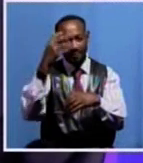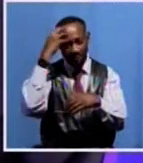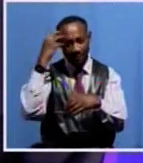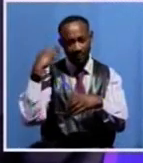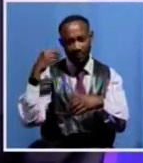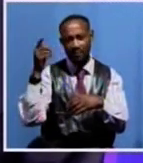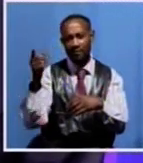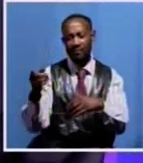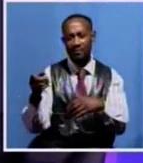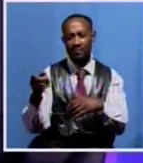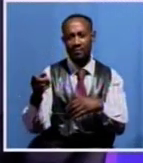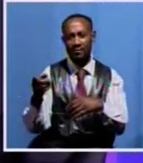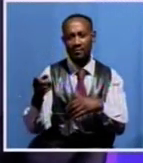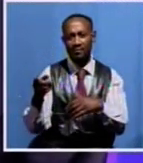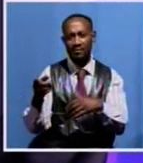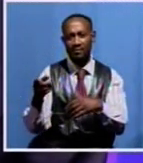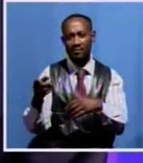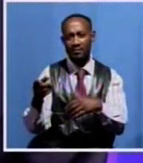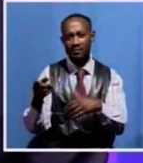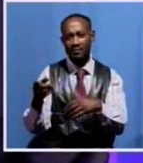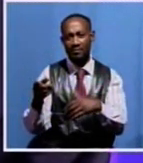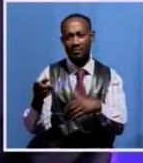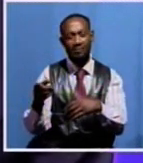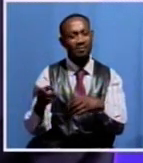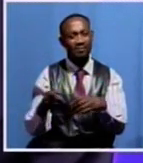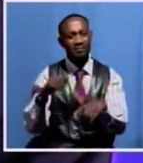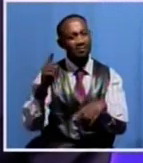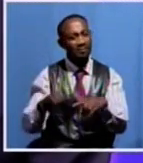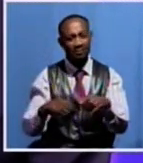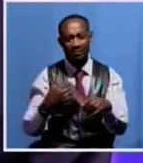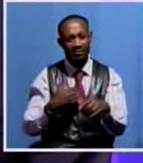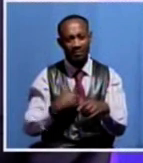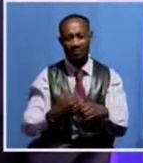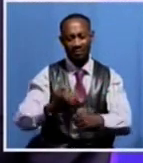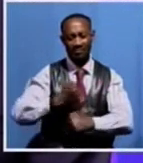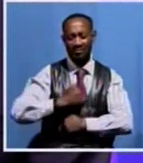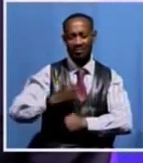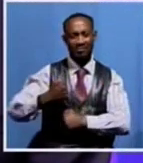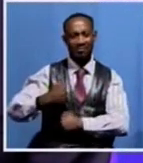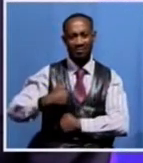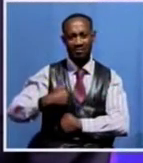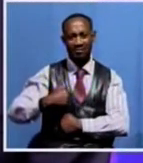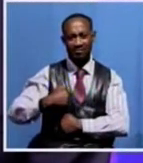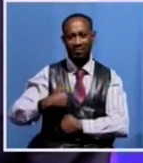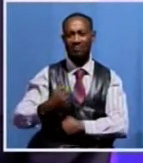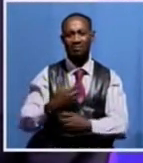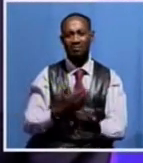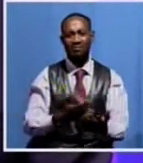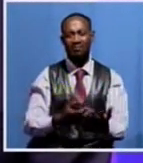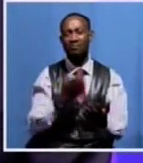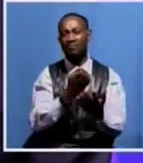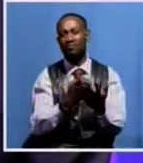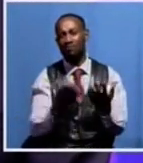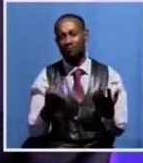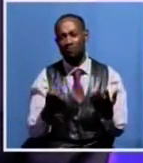machinery. Now, you can't have a defense force that has obsolete equipment, obsolete machinery. But as you